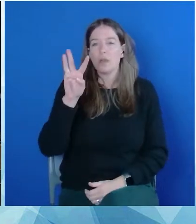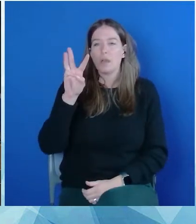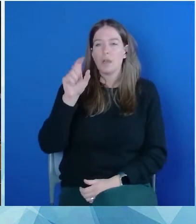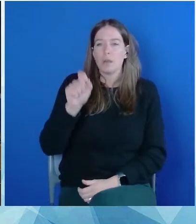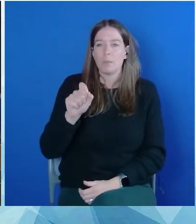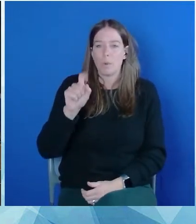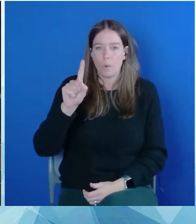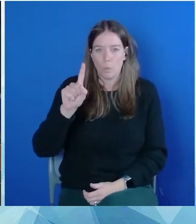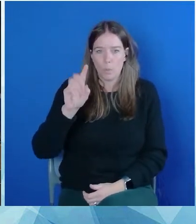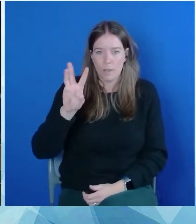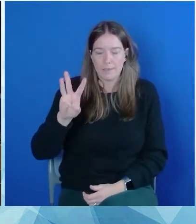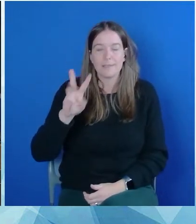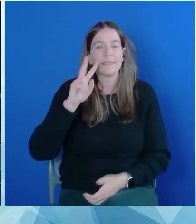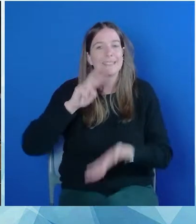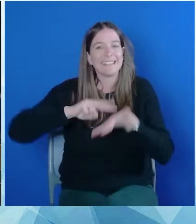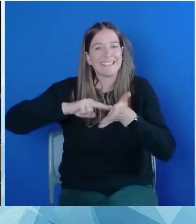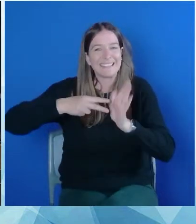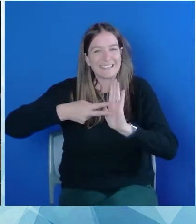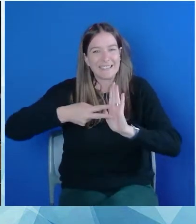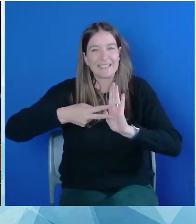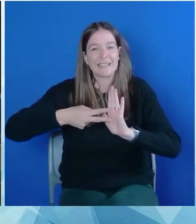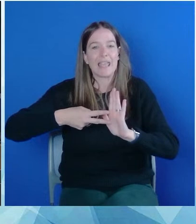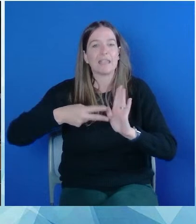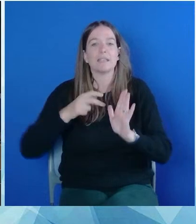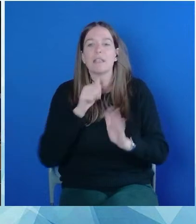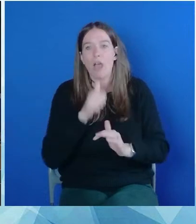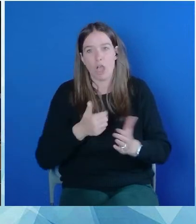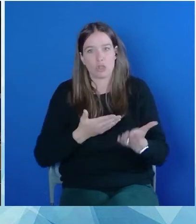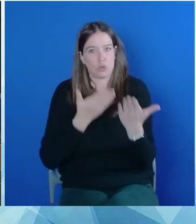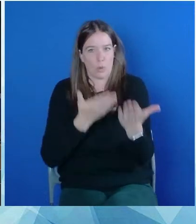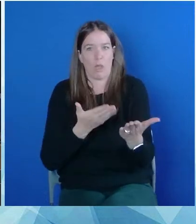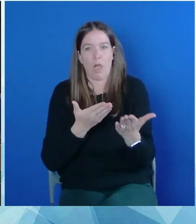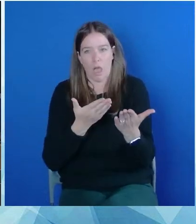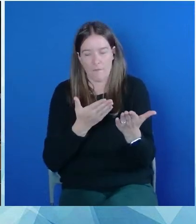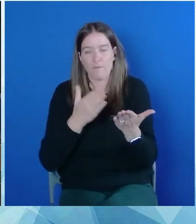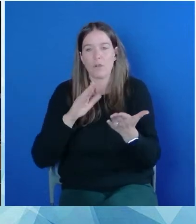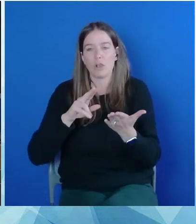year 2024 employment contract to George Martin.